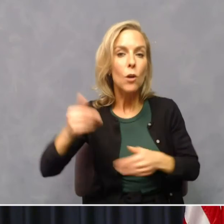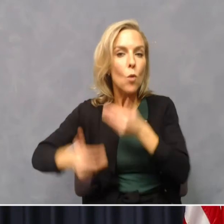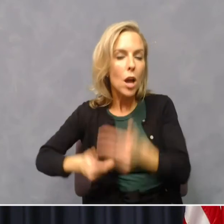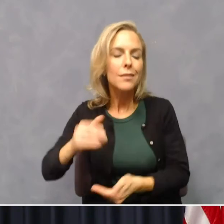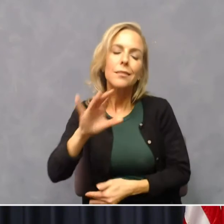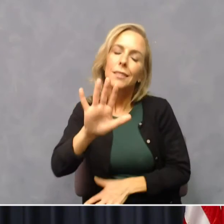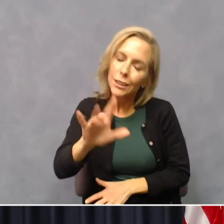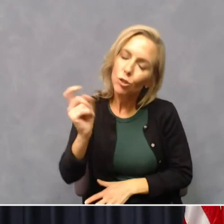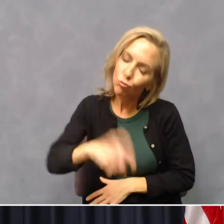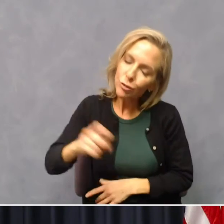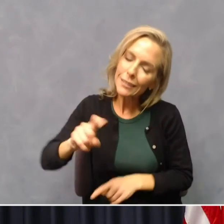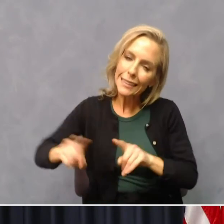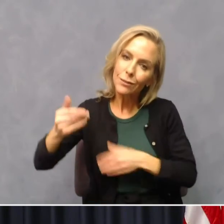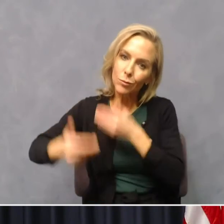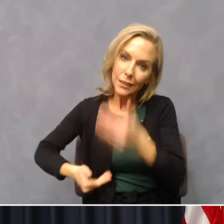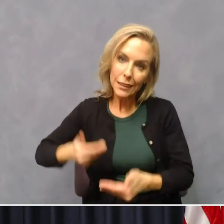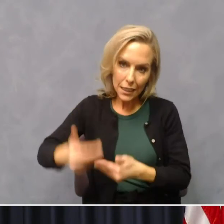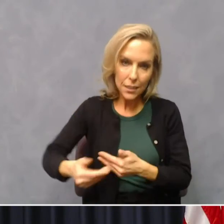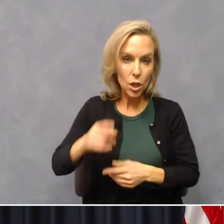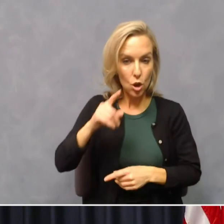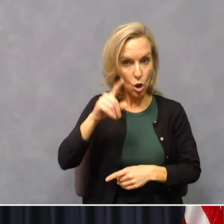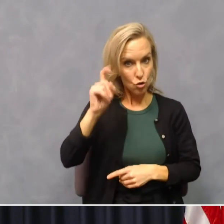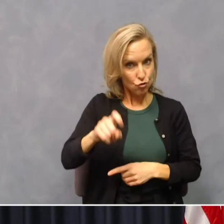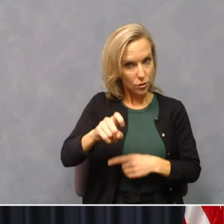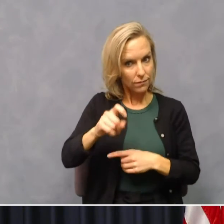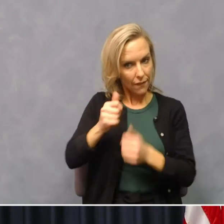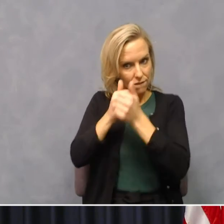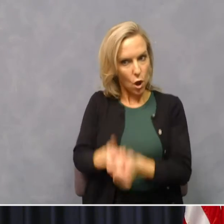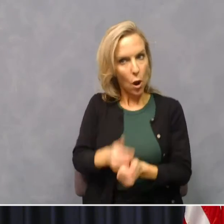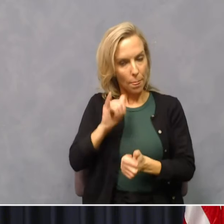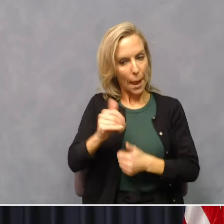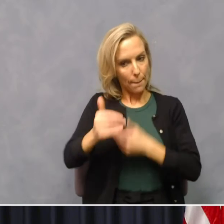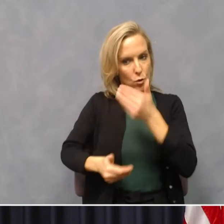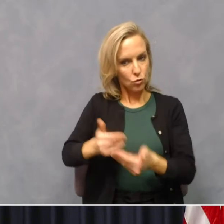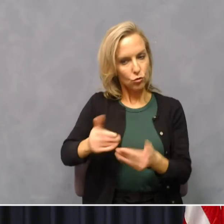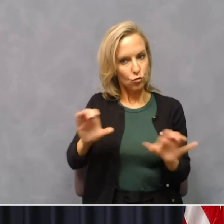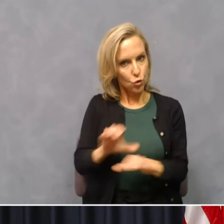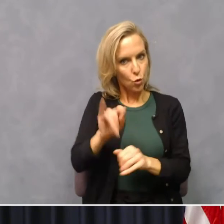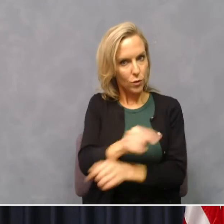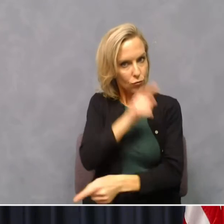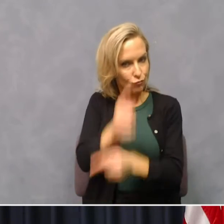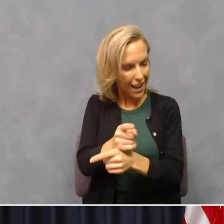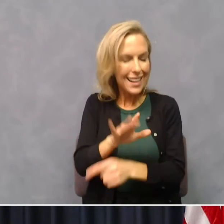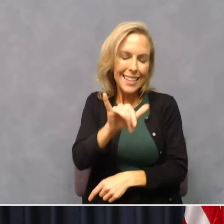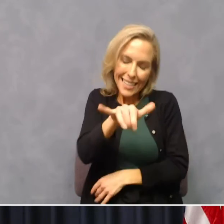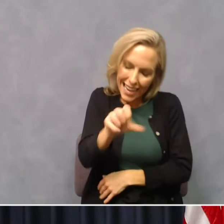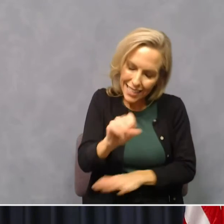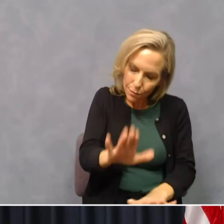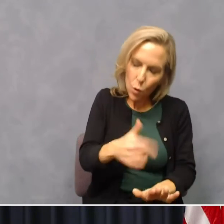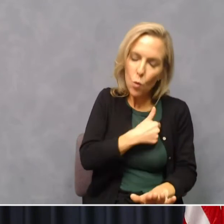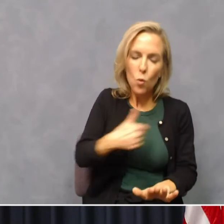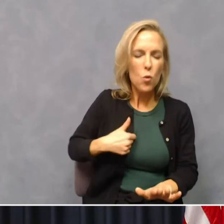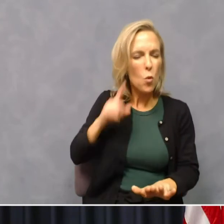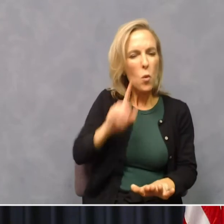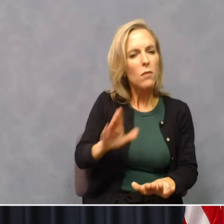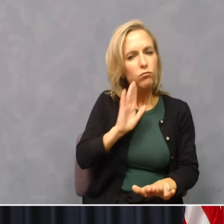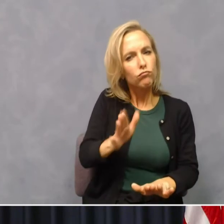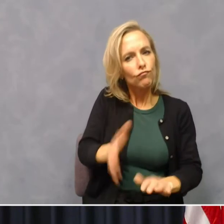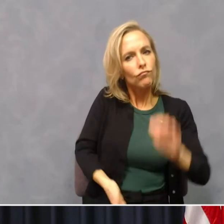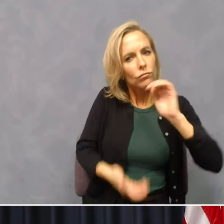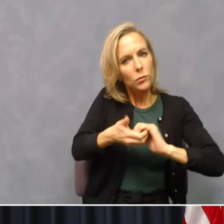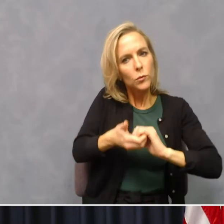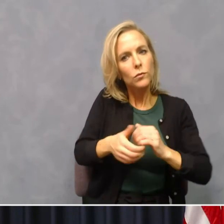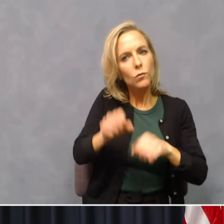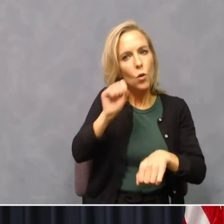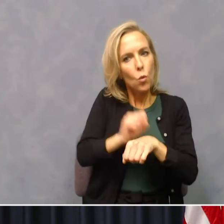procedures in place that should have been followed that would have done it differently? Yes. But we're going to be working with these facilities